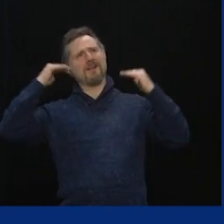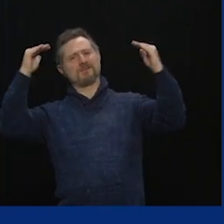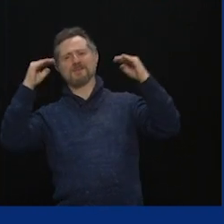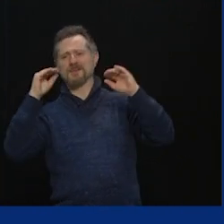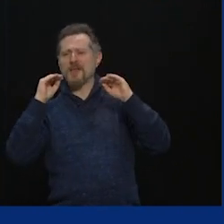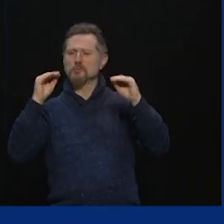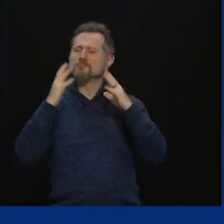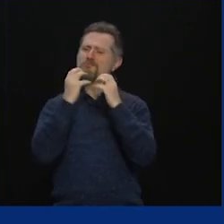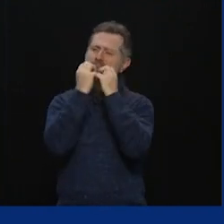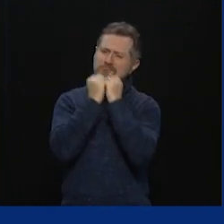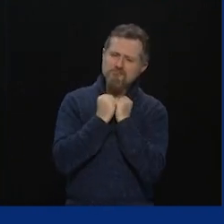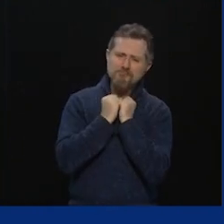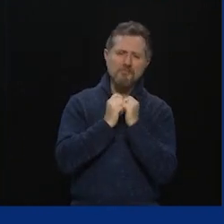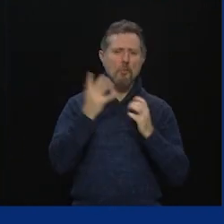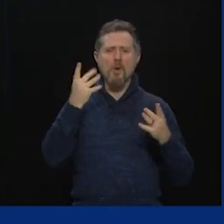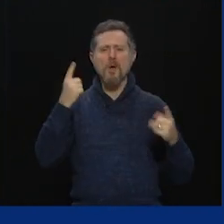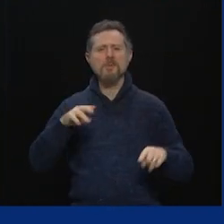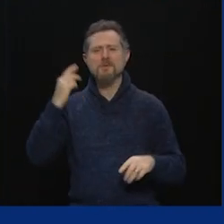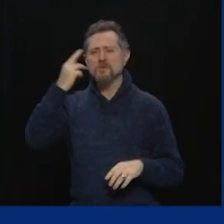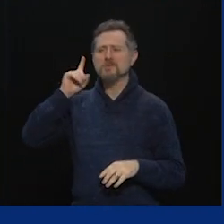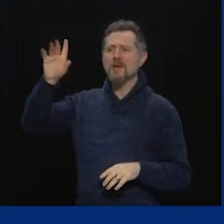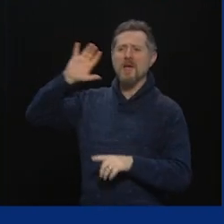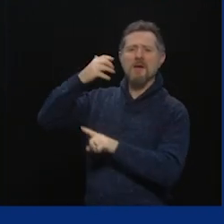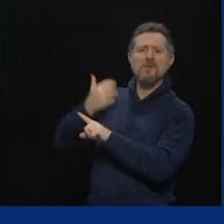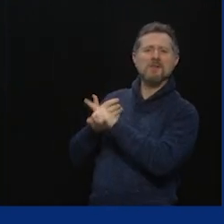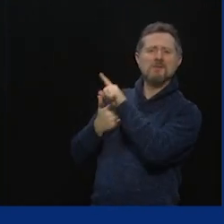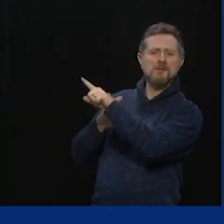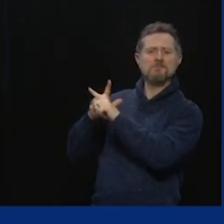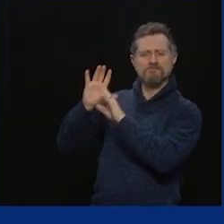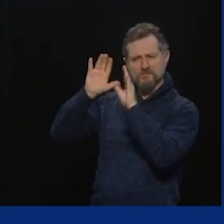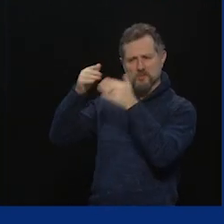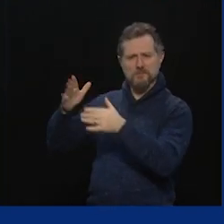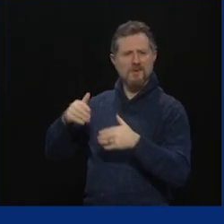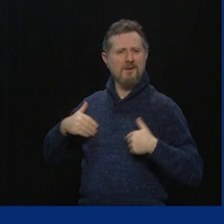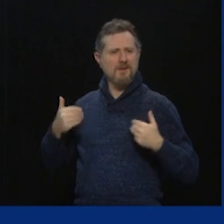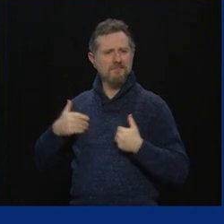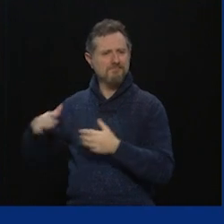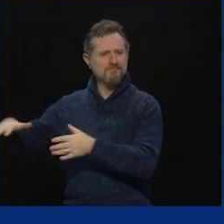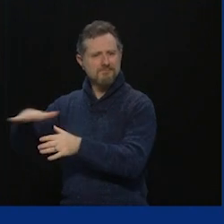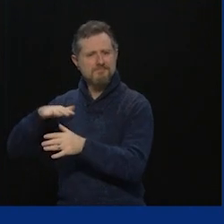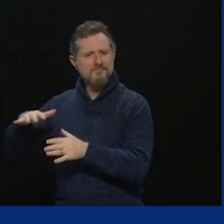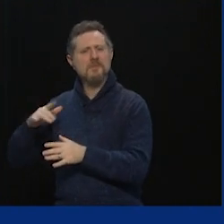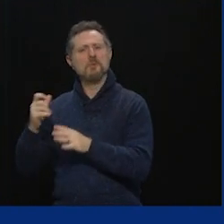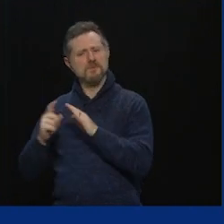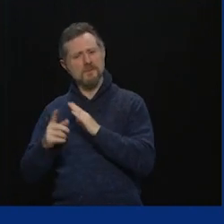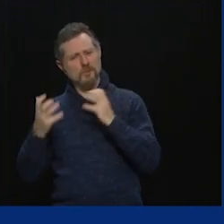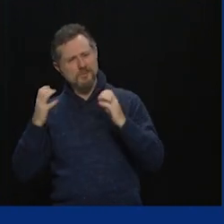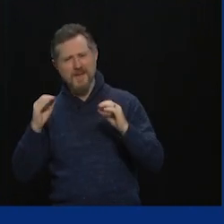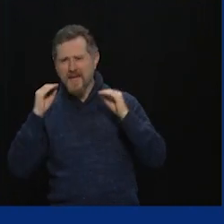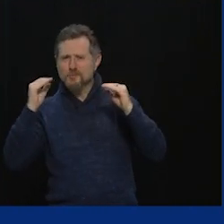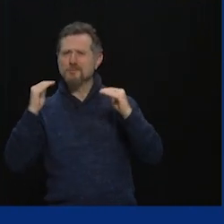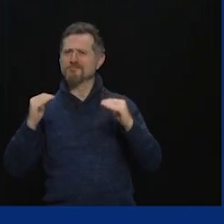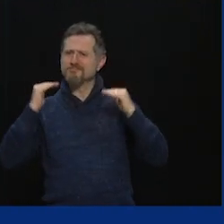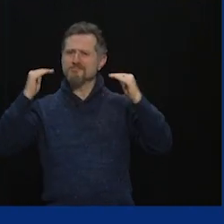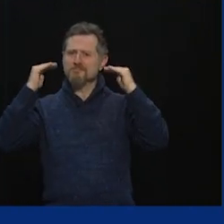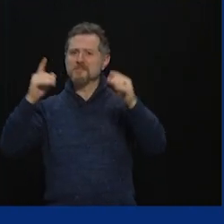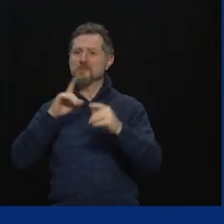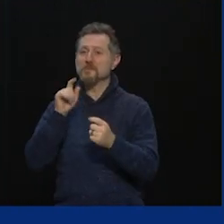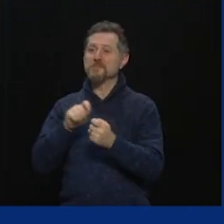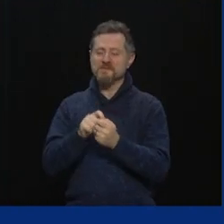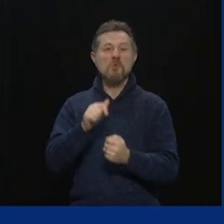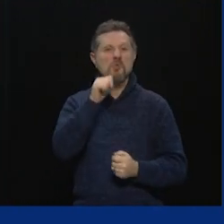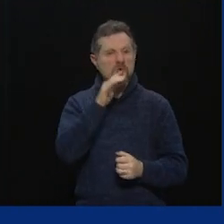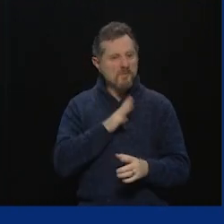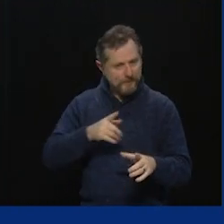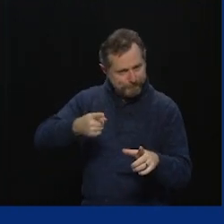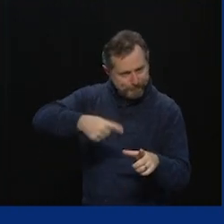in Afghanistan targets young people who wish to have an education, women who wish to